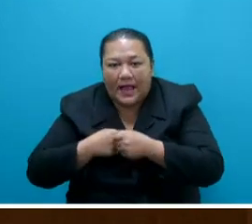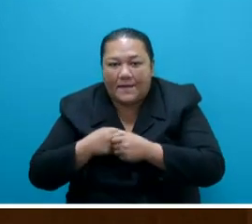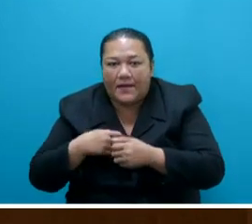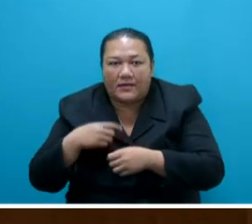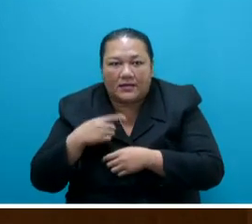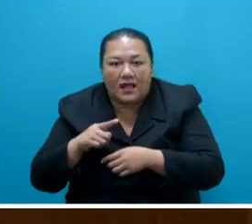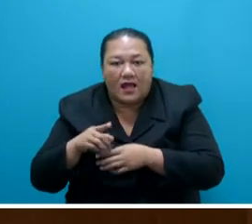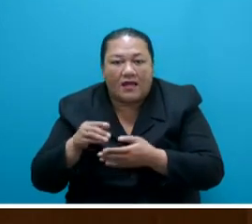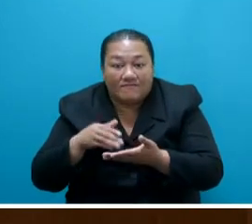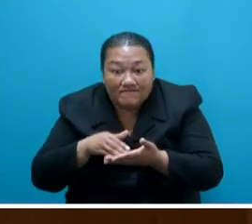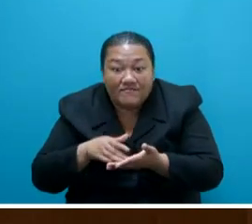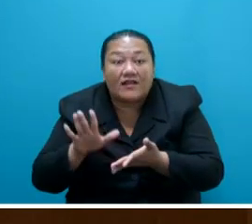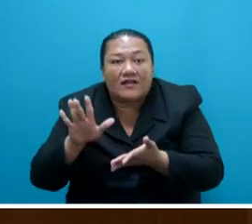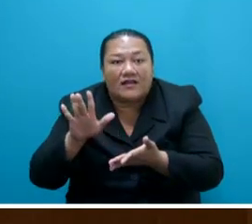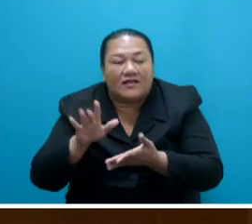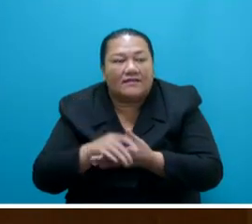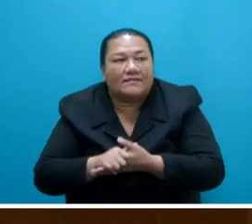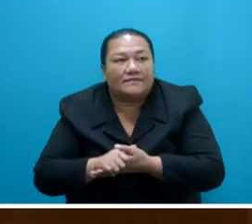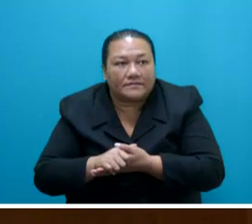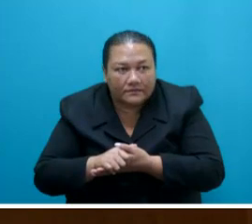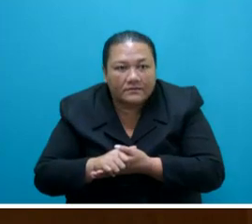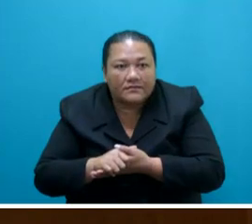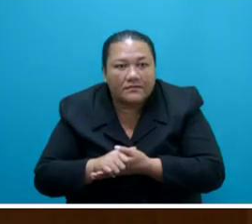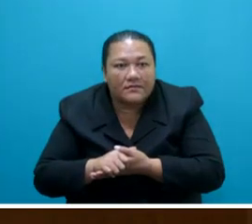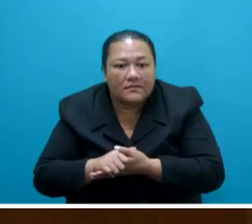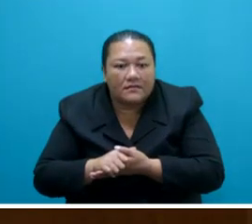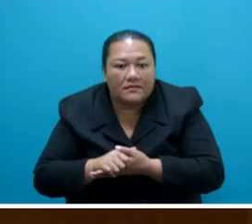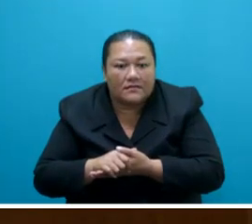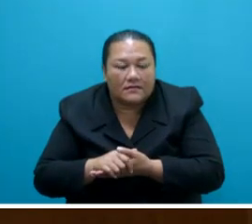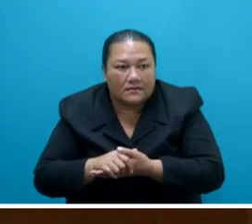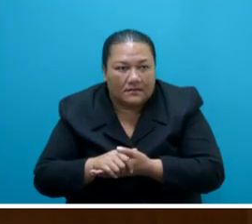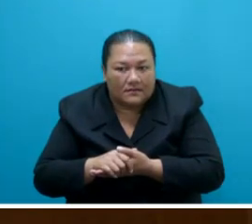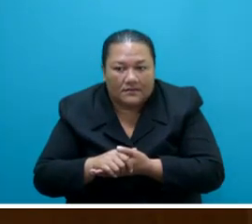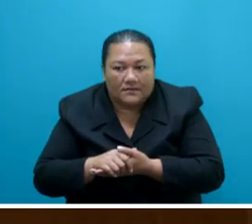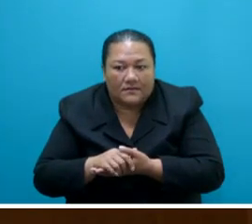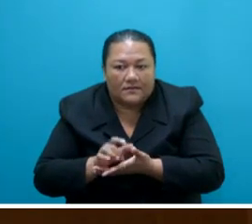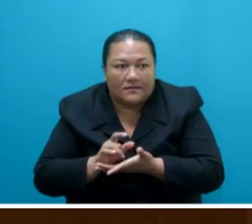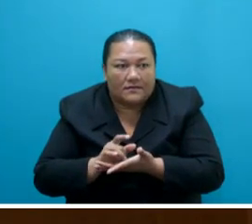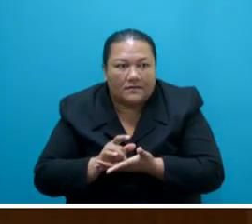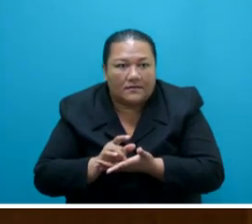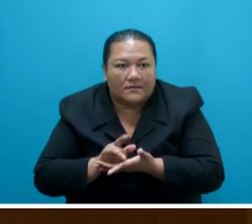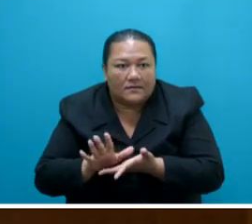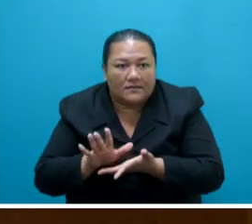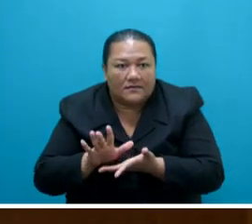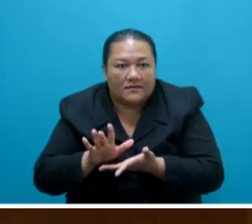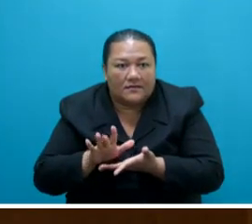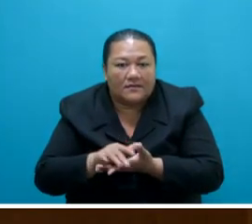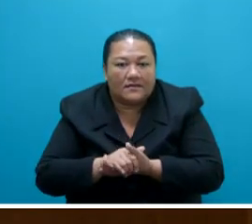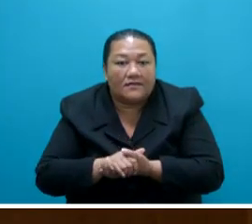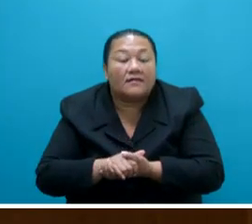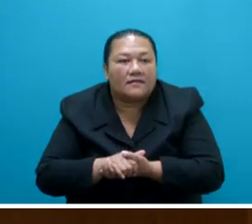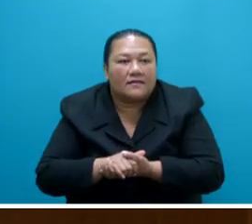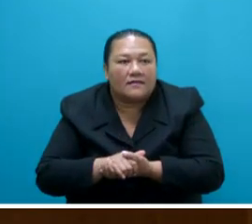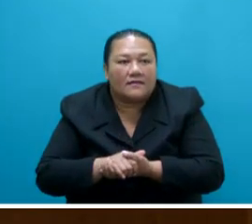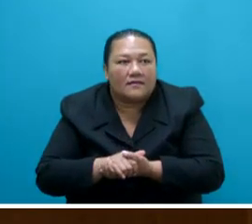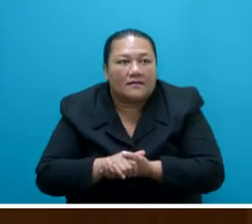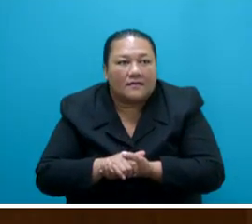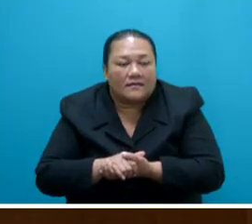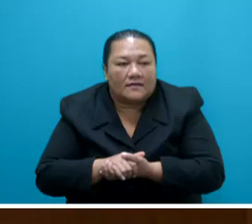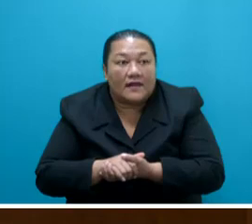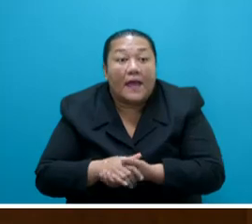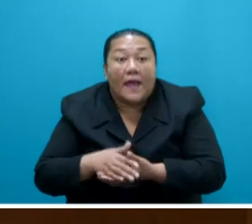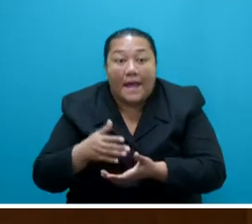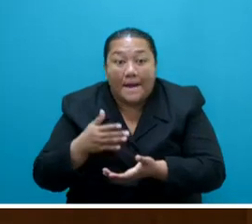note, since you've done nothing but harp and cry and complain throughout, my advice is to follow him out.